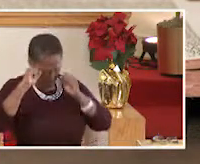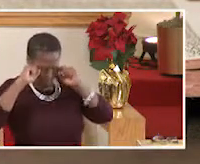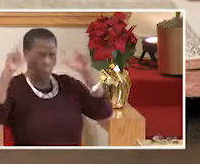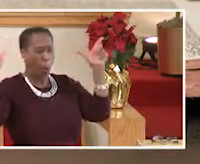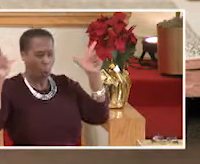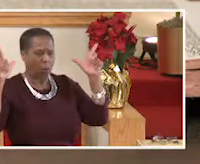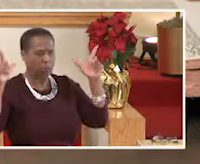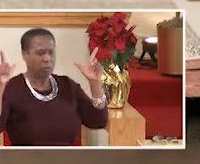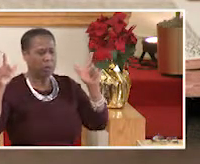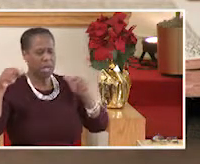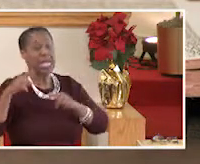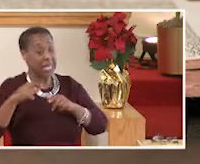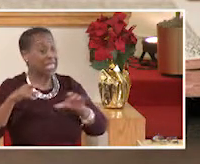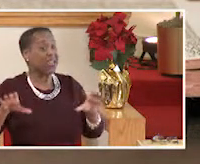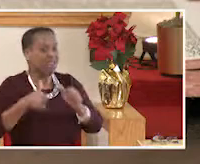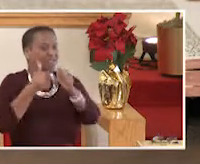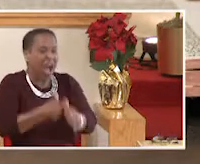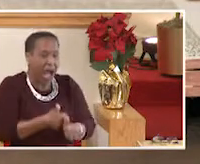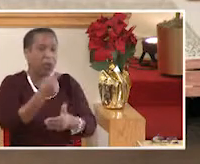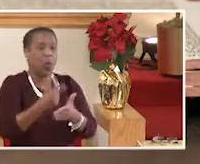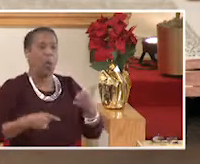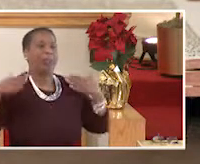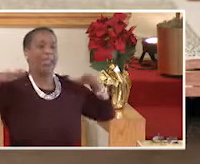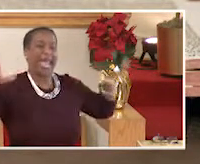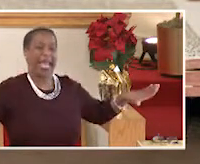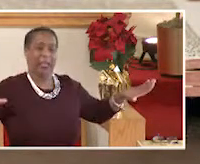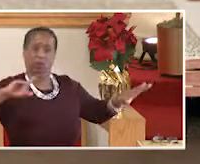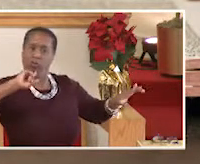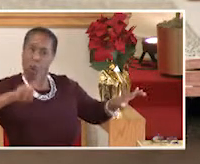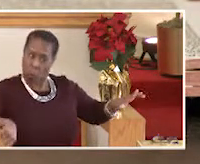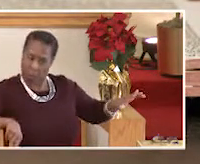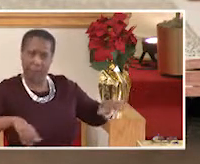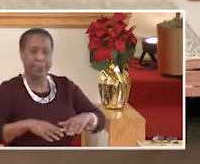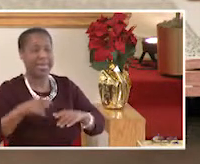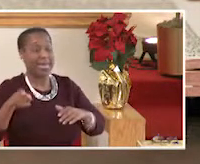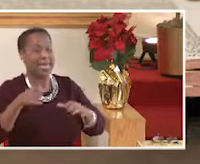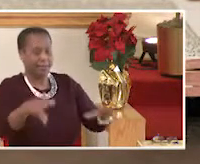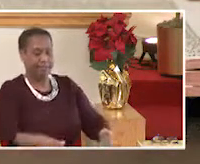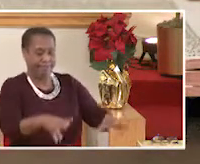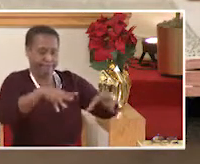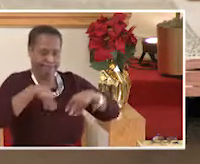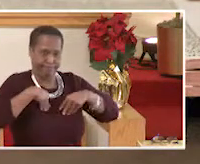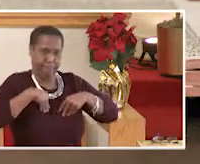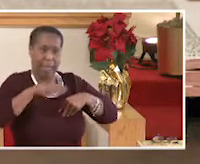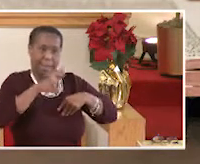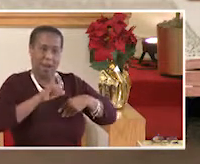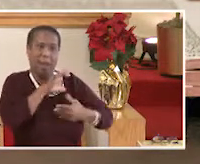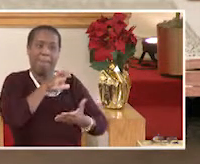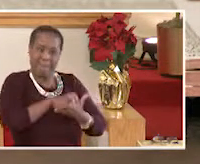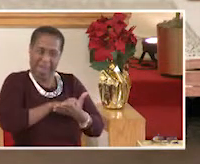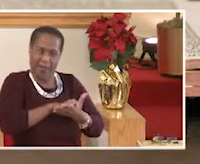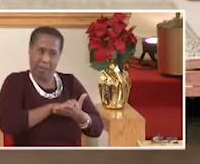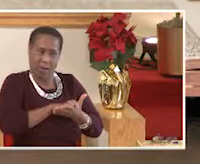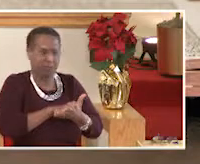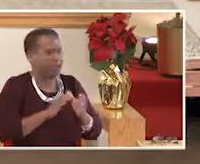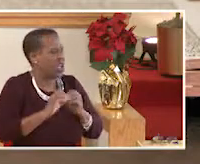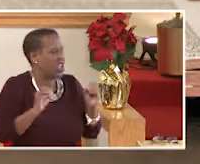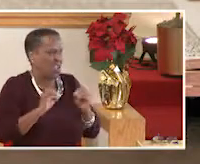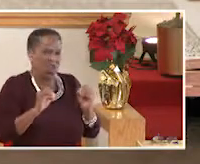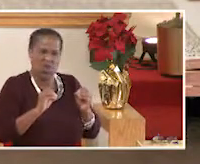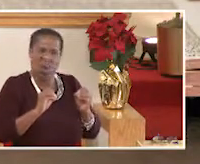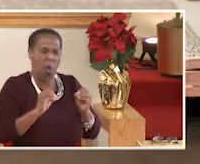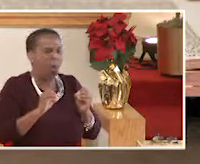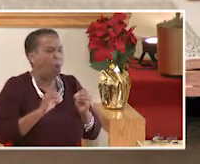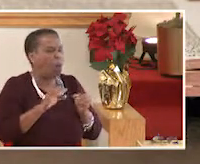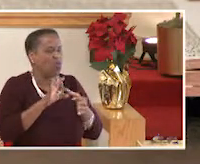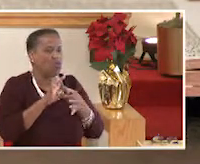sleep, he did as the angel of the Lord commanded him. He took her as his wife, but had no marital relations with